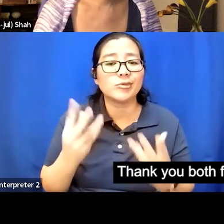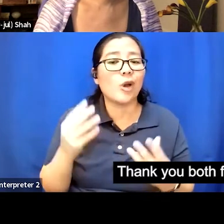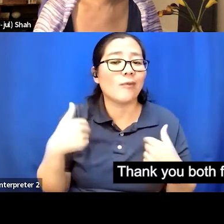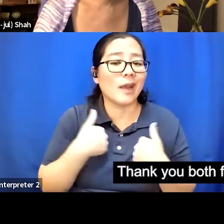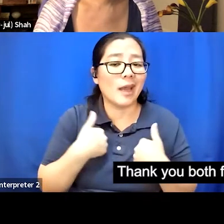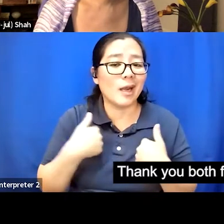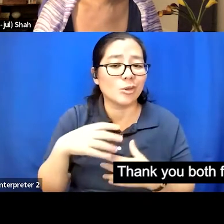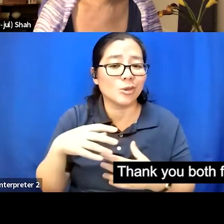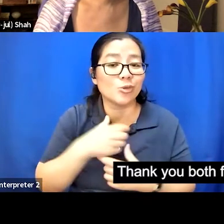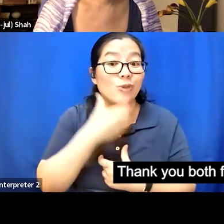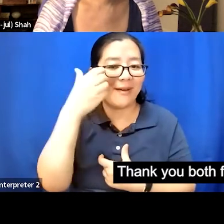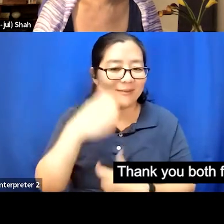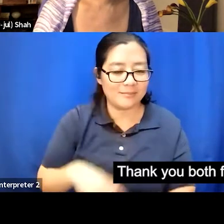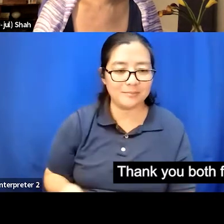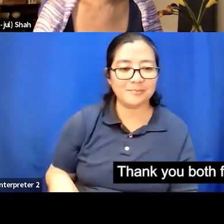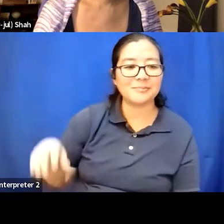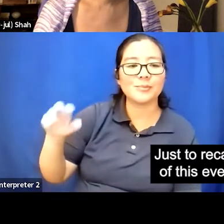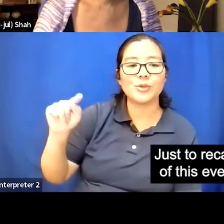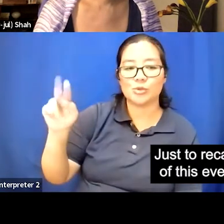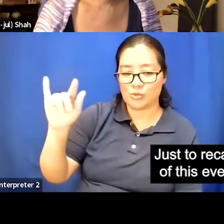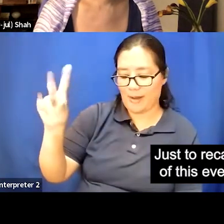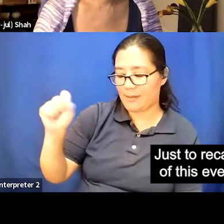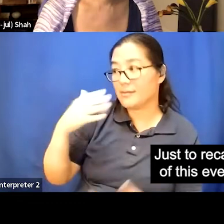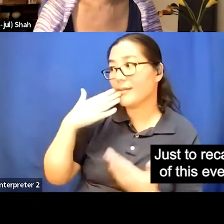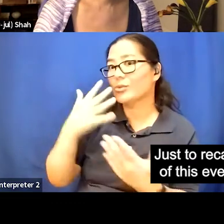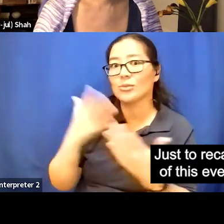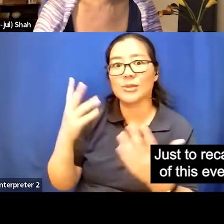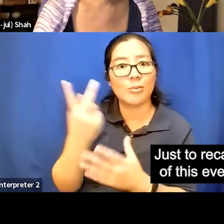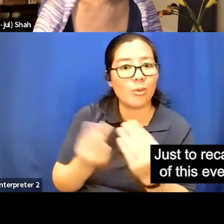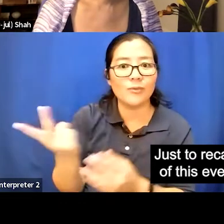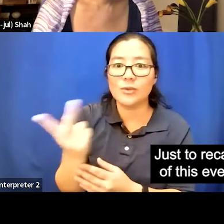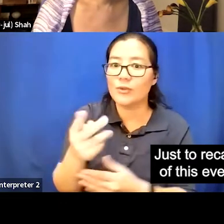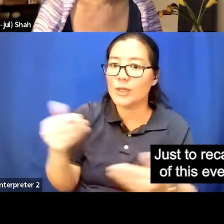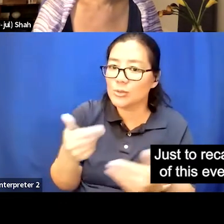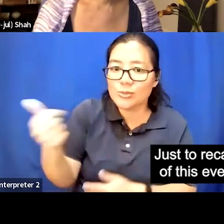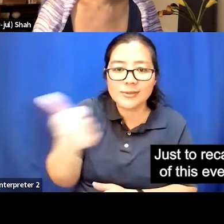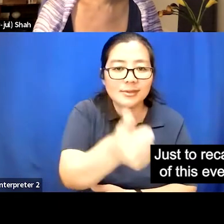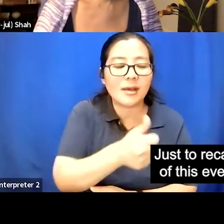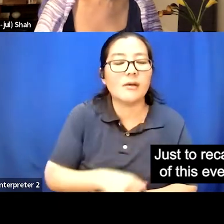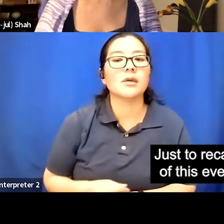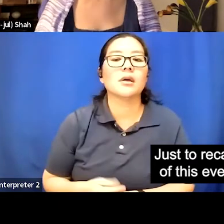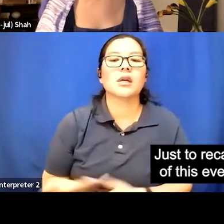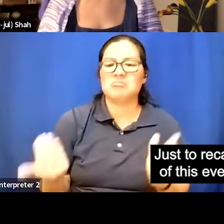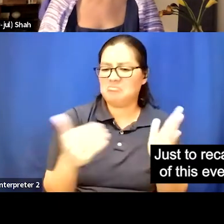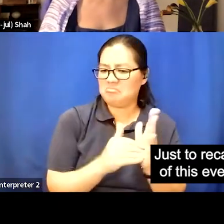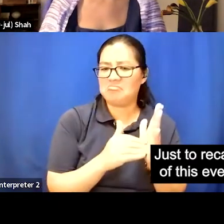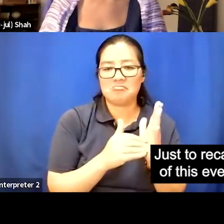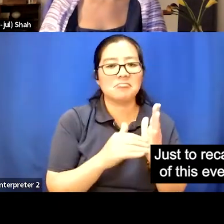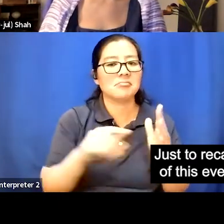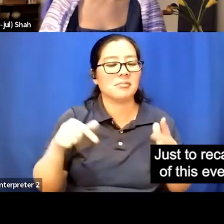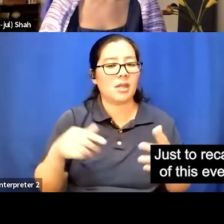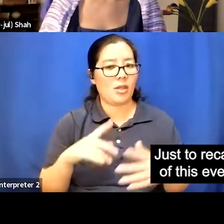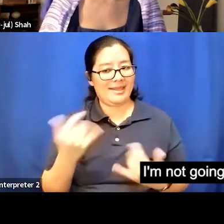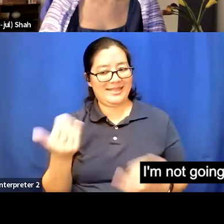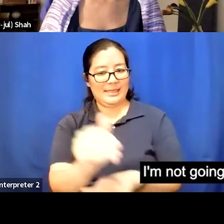Excellent. Thank you both for introducing yourselves. Just to recap how the structure of this evening is going to